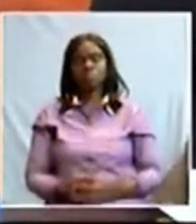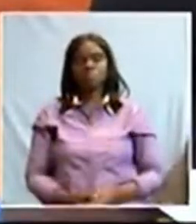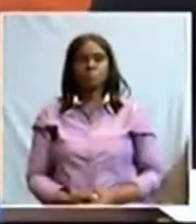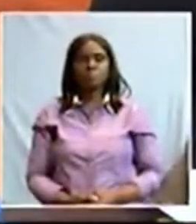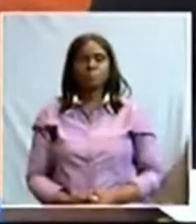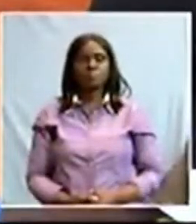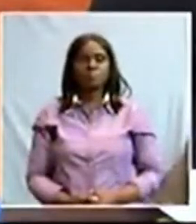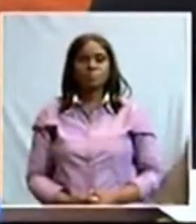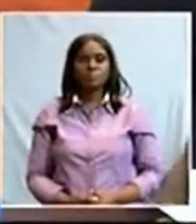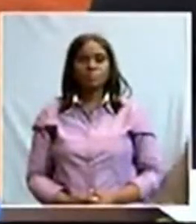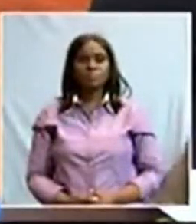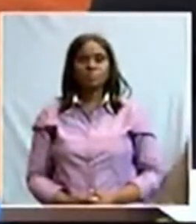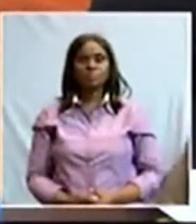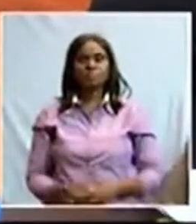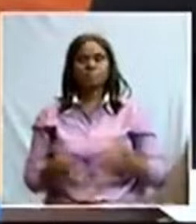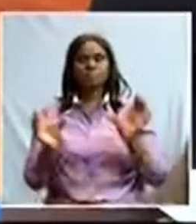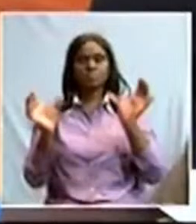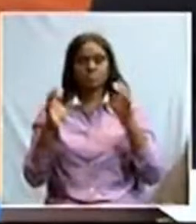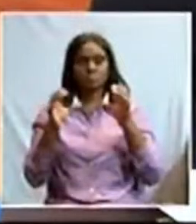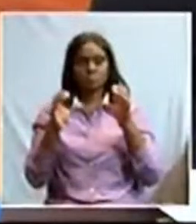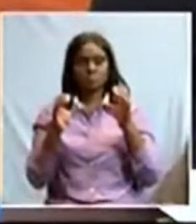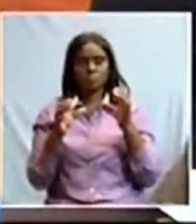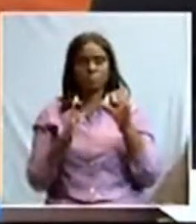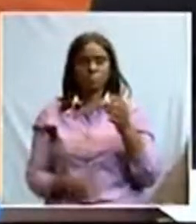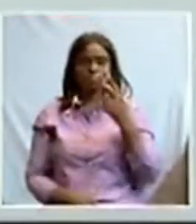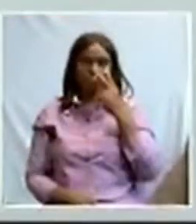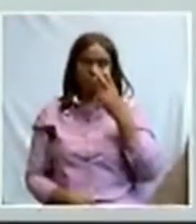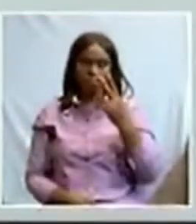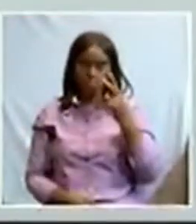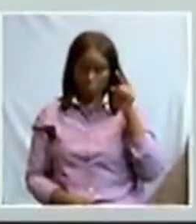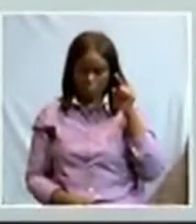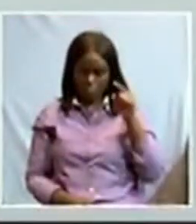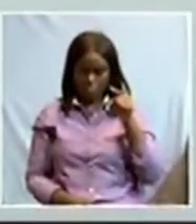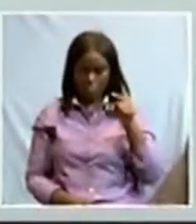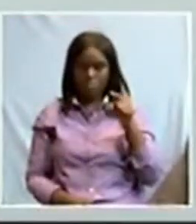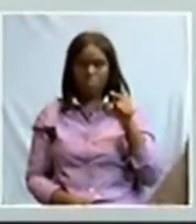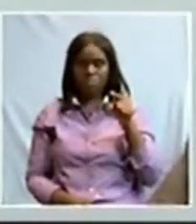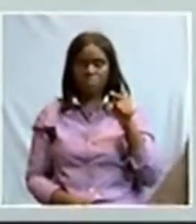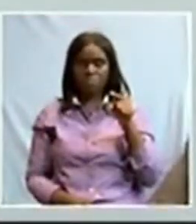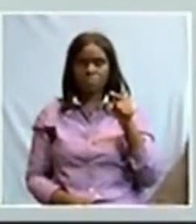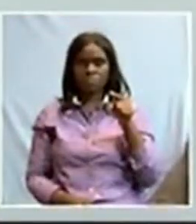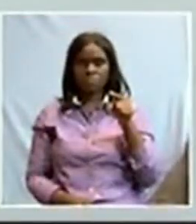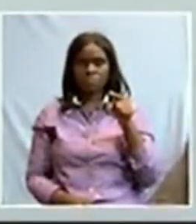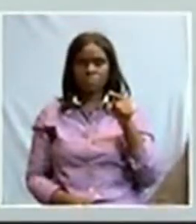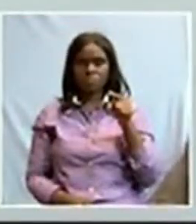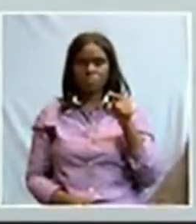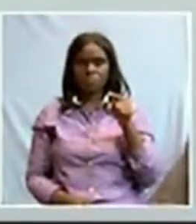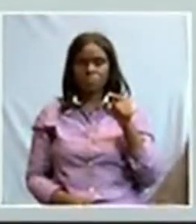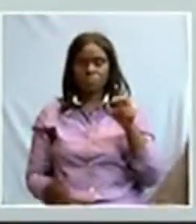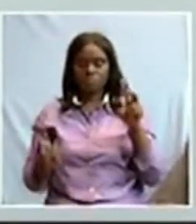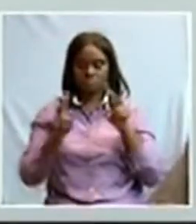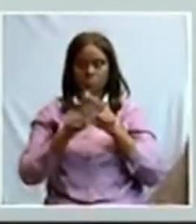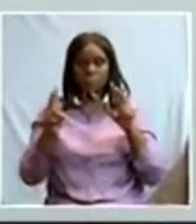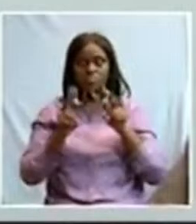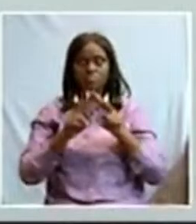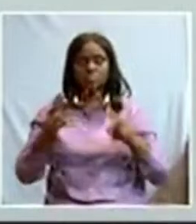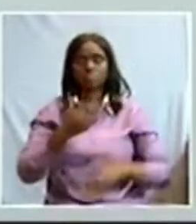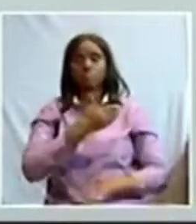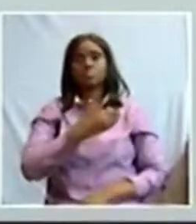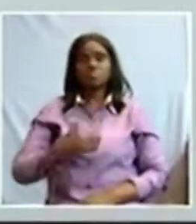The local authority. You see, this is a very important and very critical